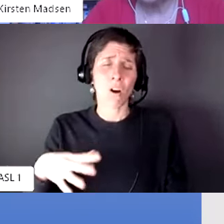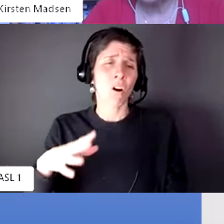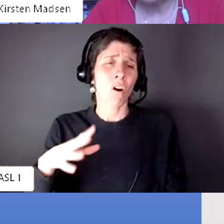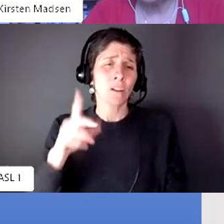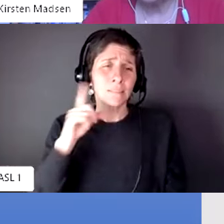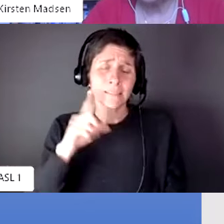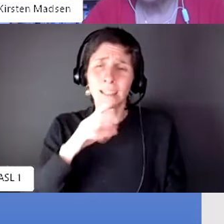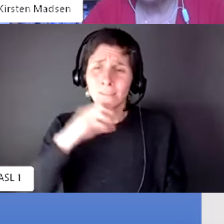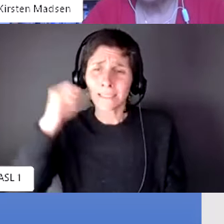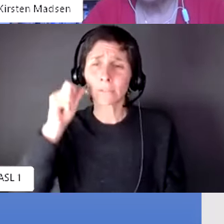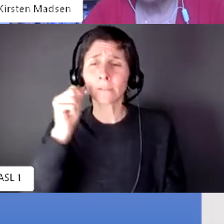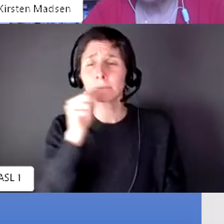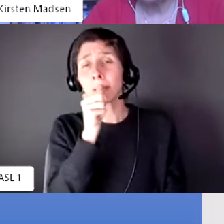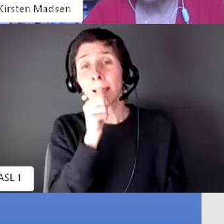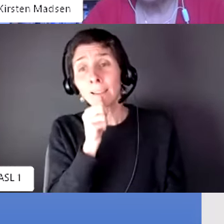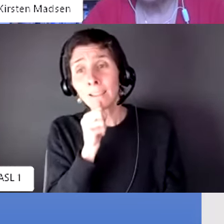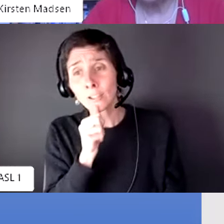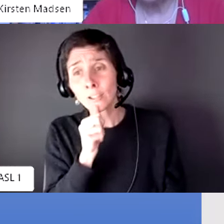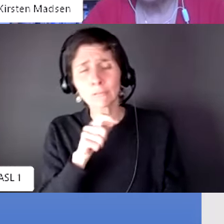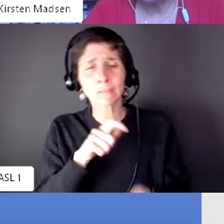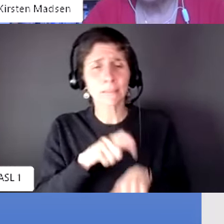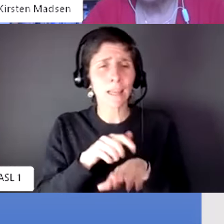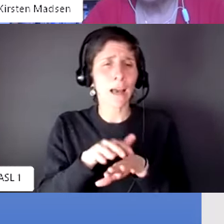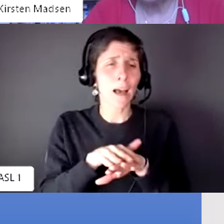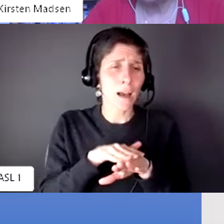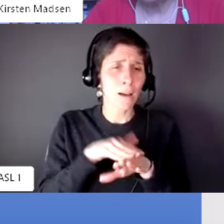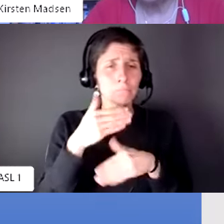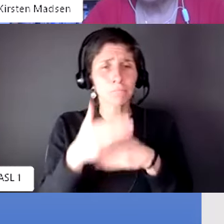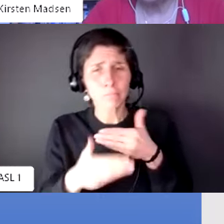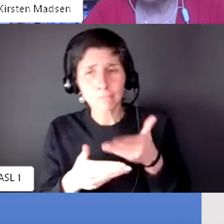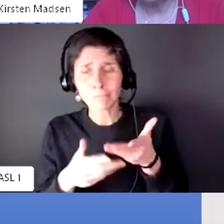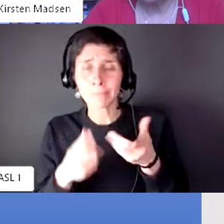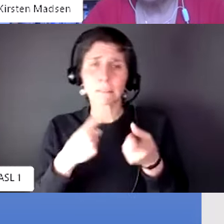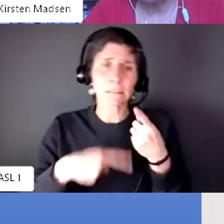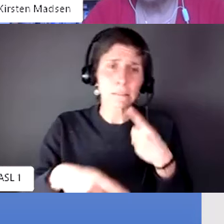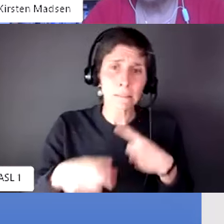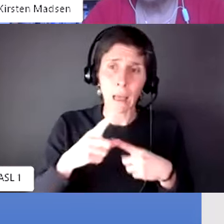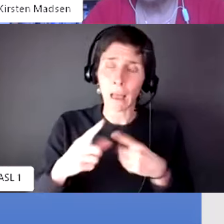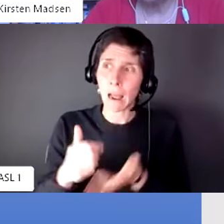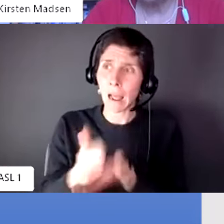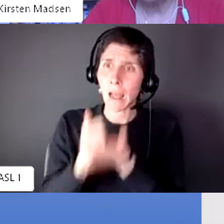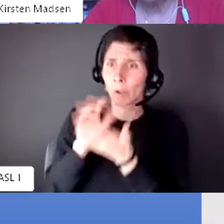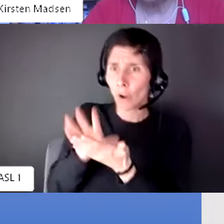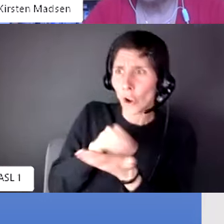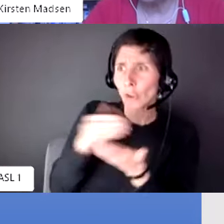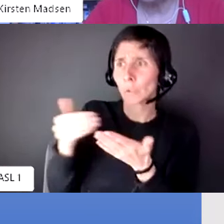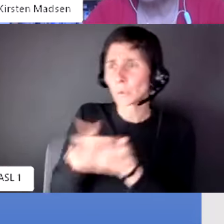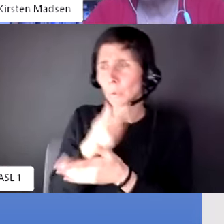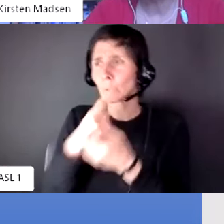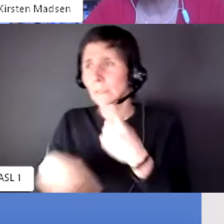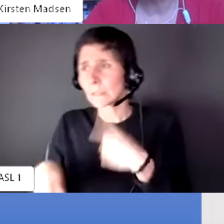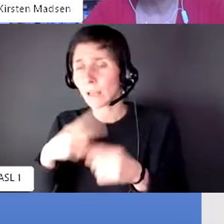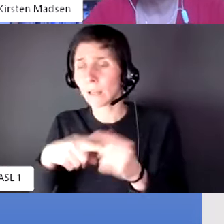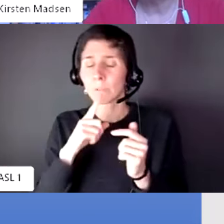took the time, they explained things to me, they signed, they corrected my sign language. And I count it as